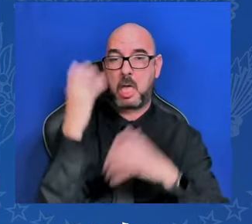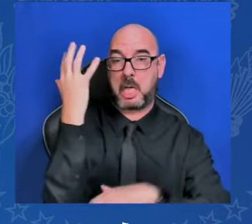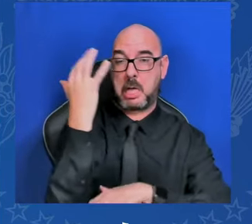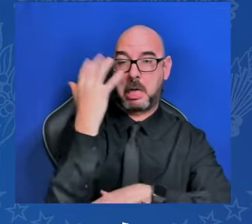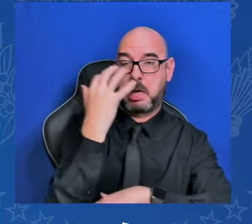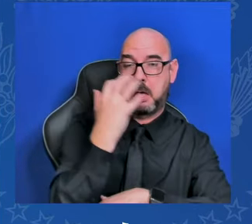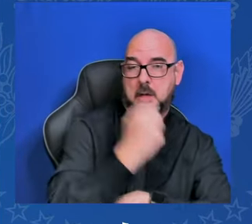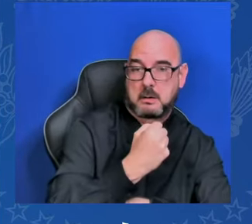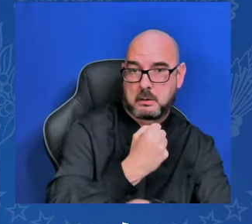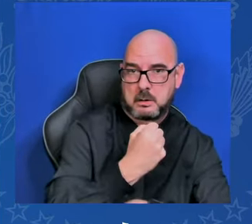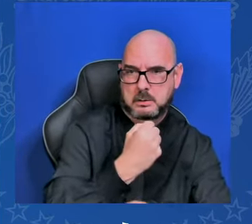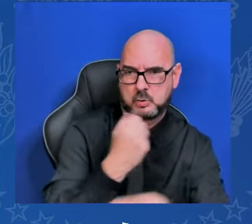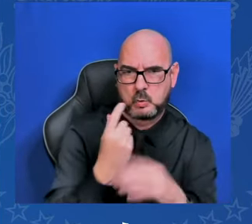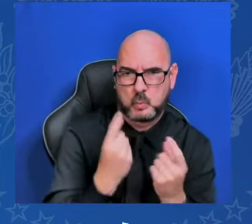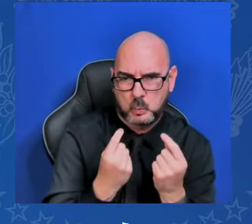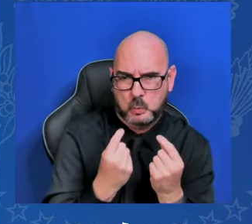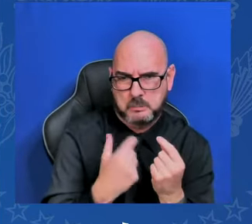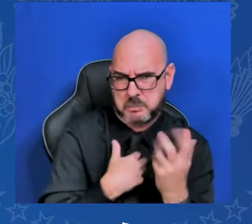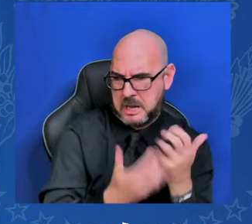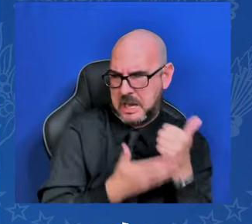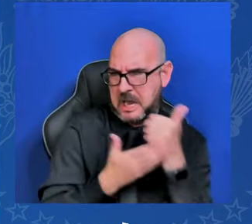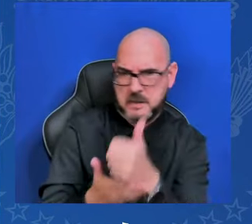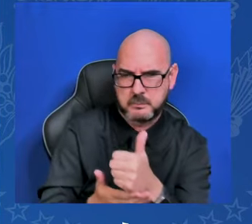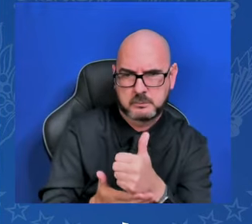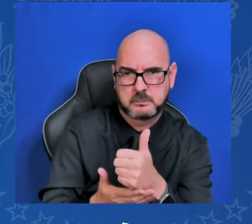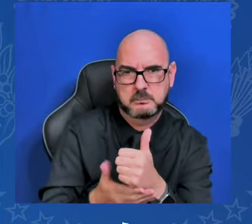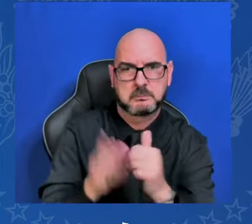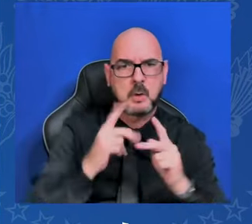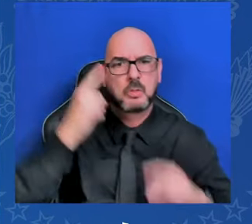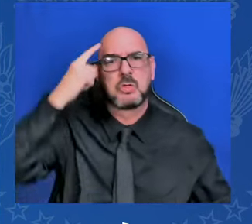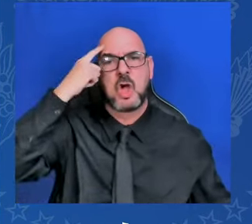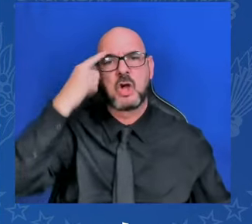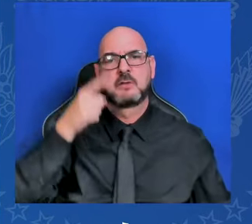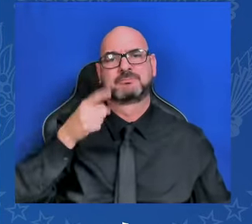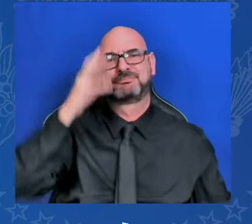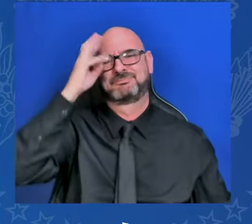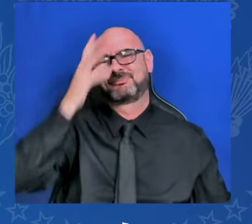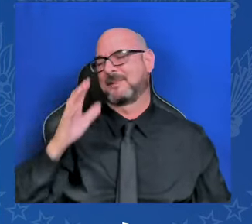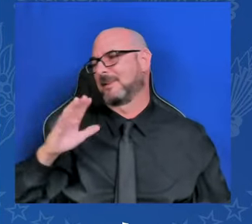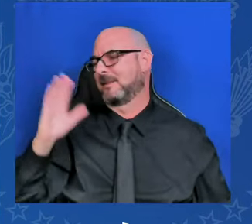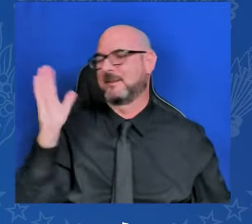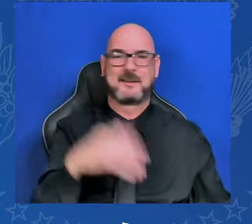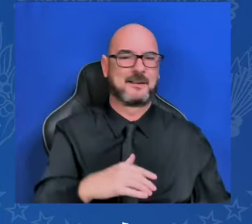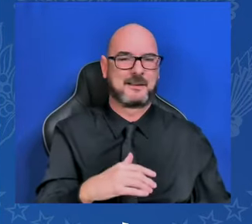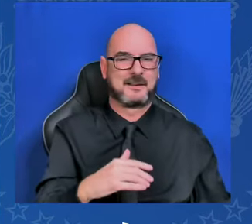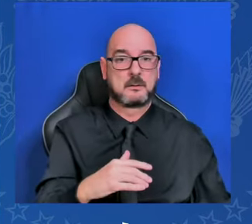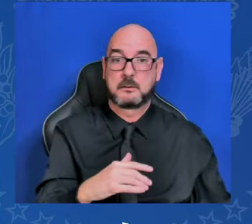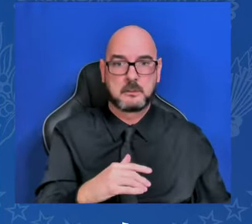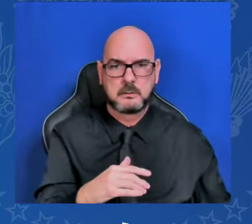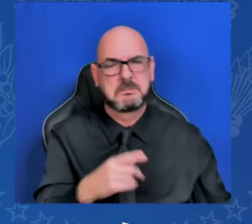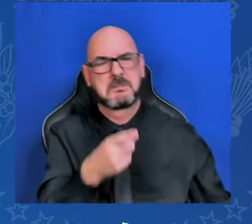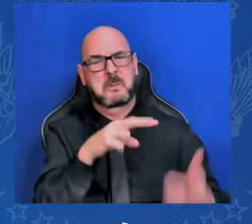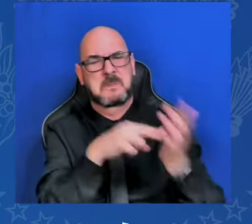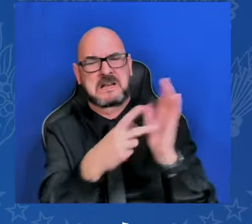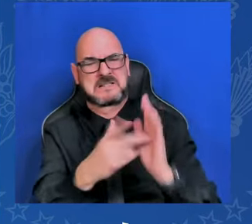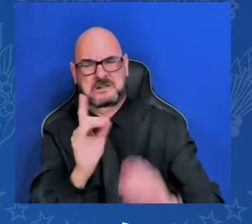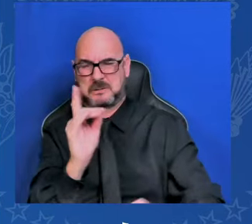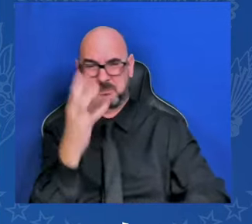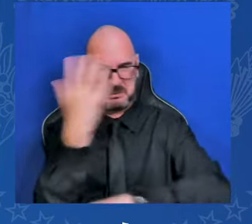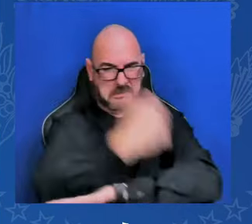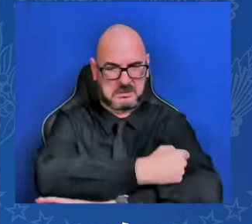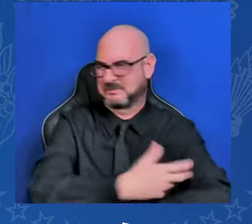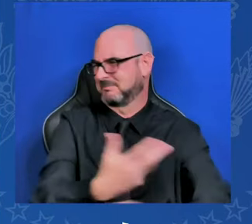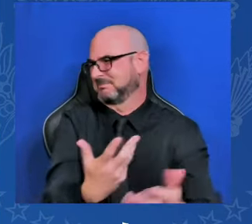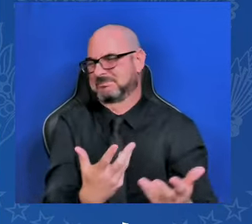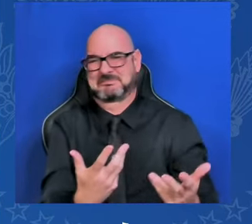I think people thought I was being hyperbolic at the time. Joe, what do you mean our democracy is at risk? Seriously, remember I made that, you may not, but I